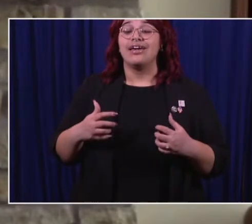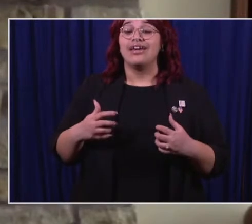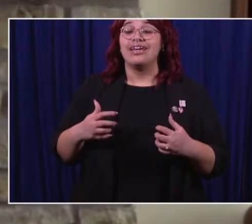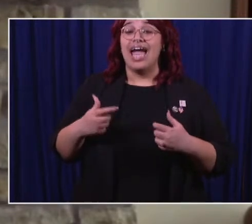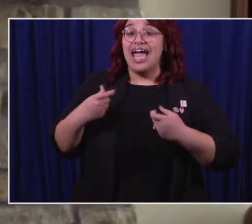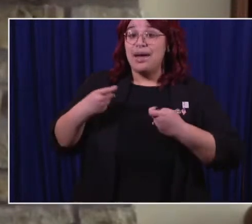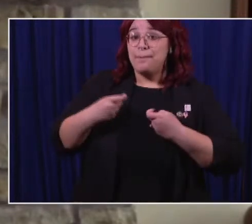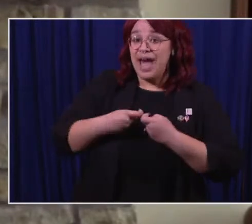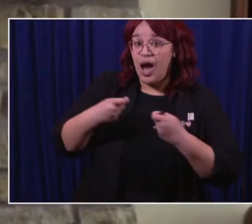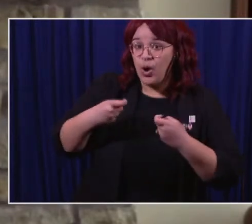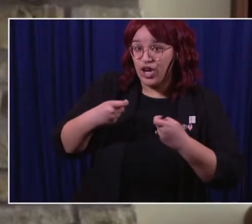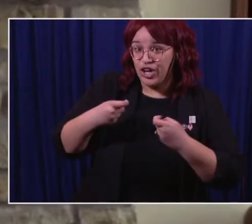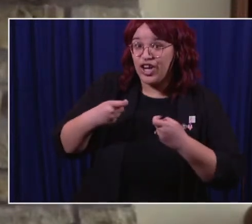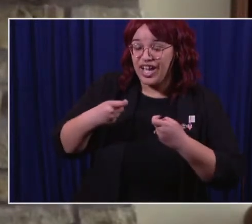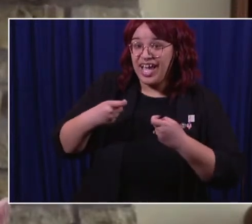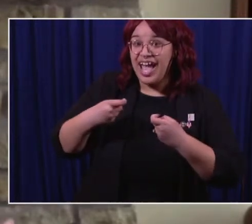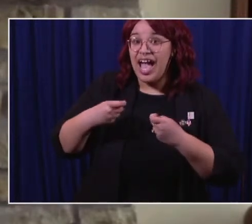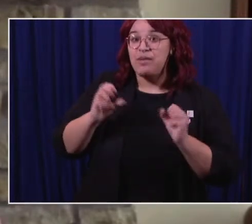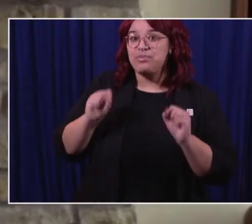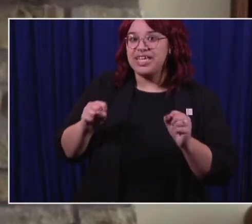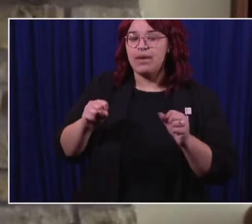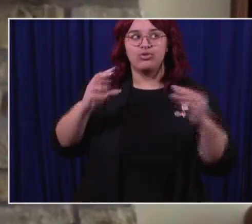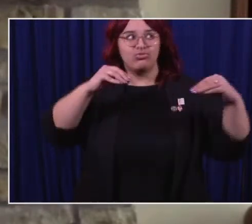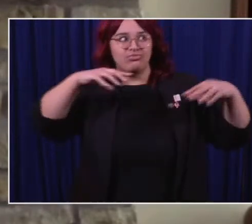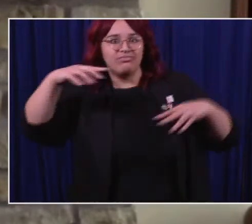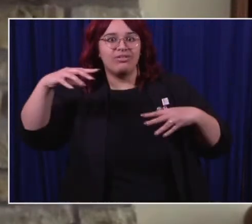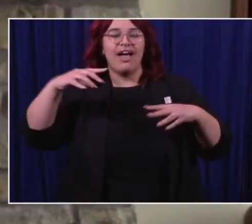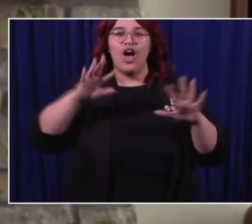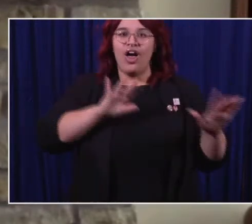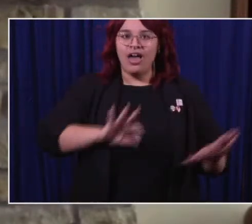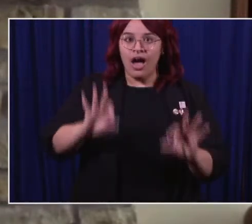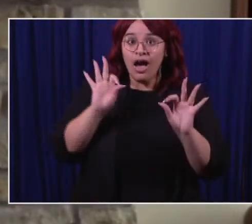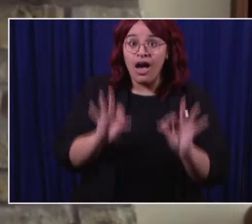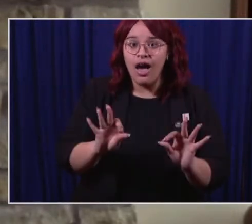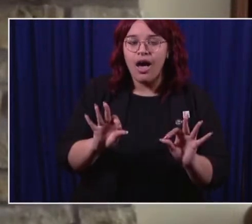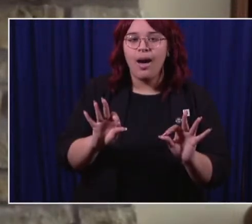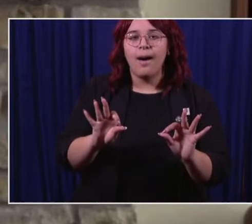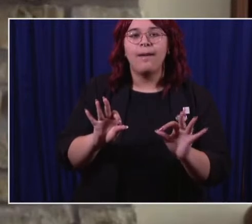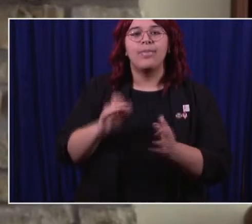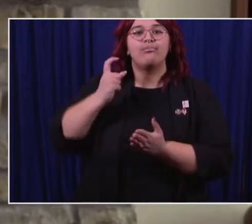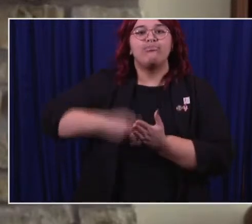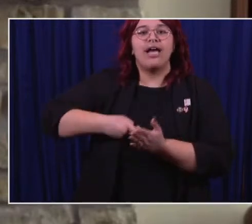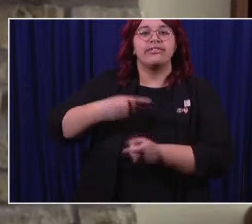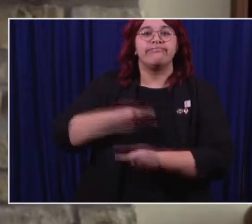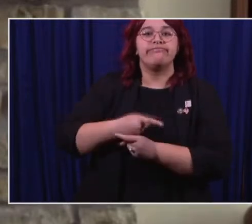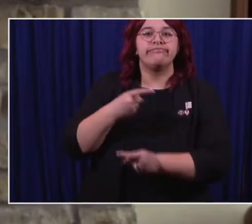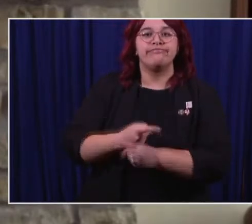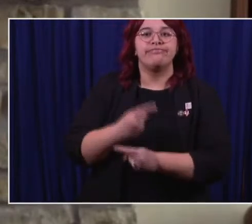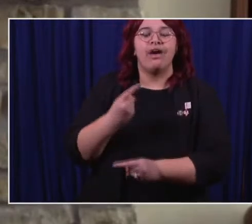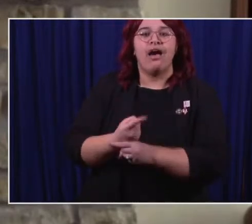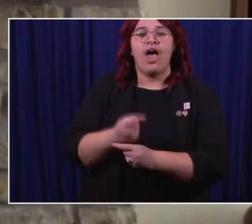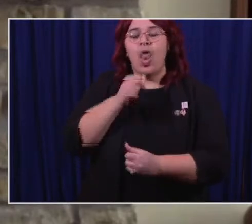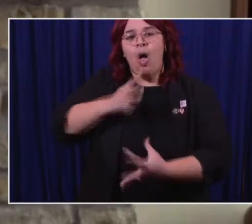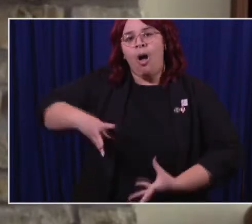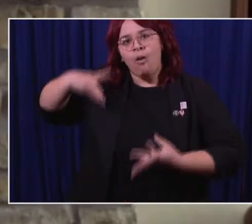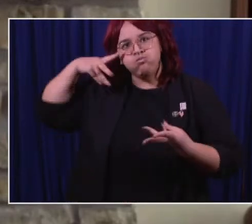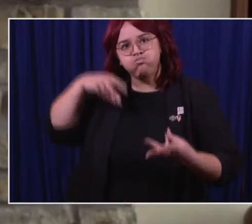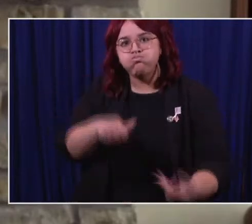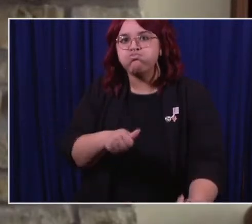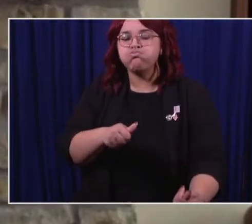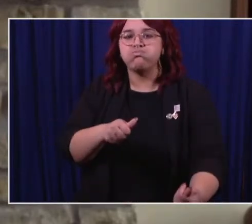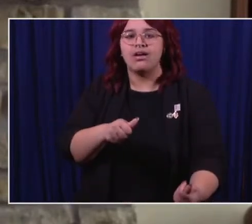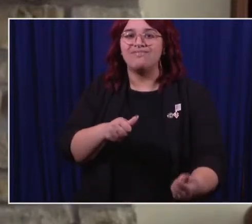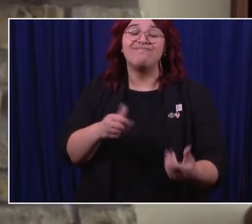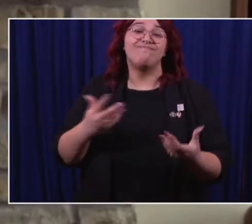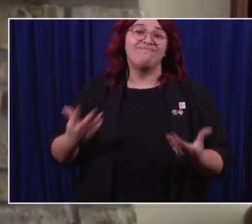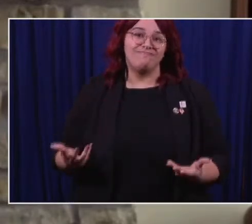as we can have it. So it's always finding that balance of reliability. And so we don't have, a